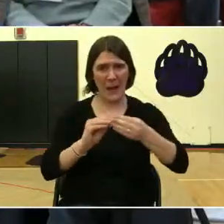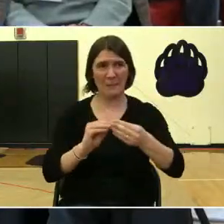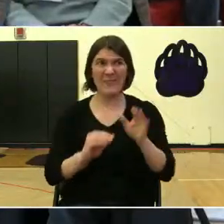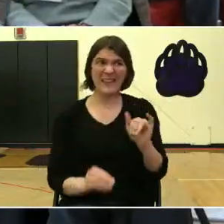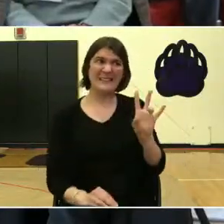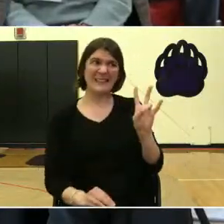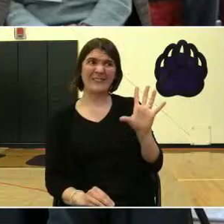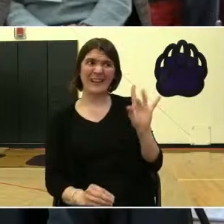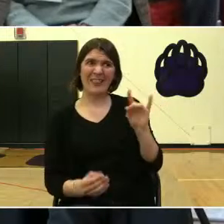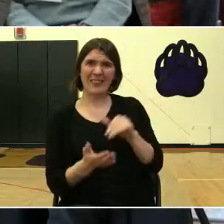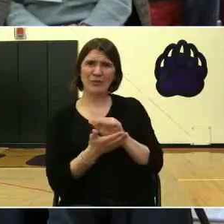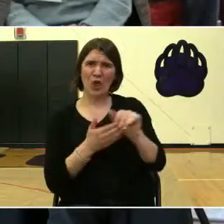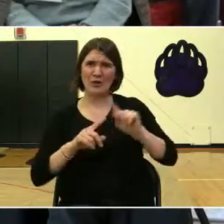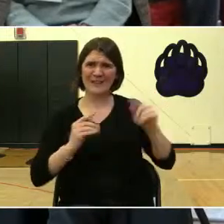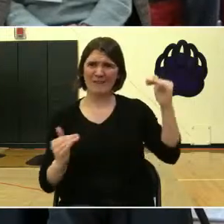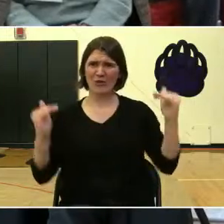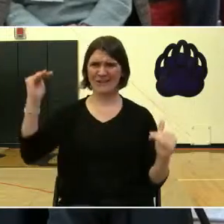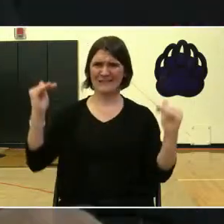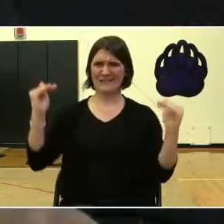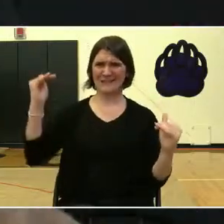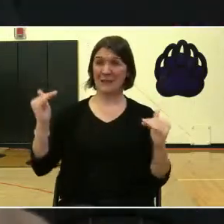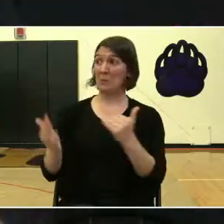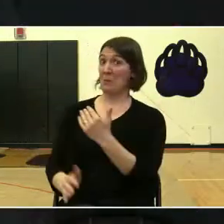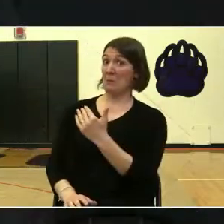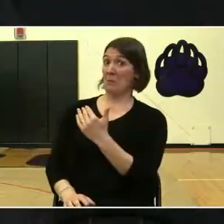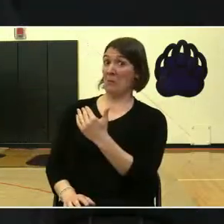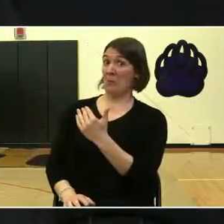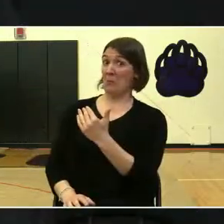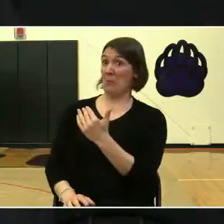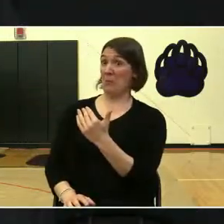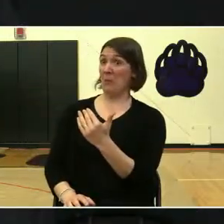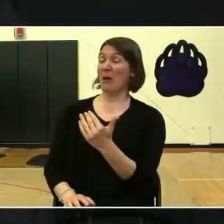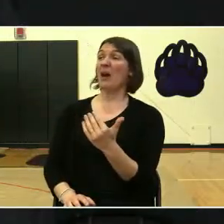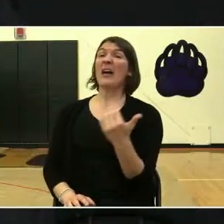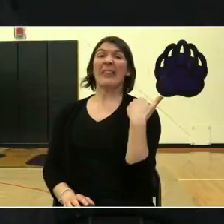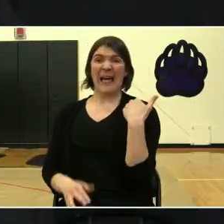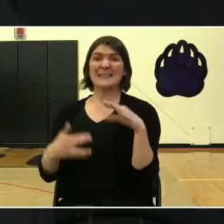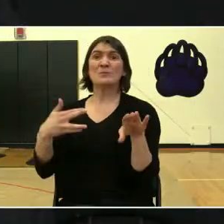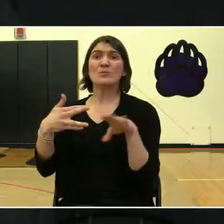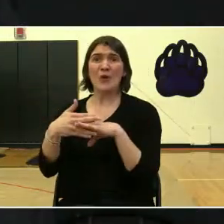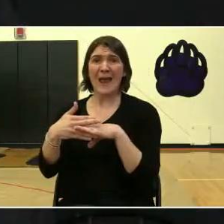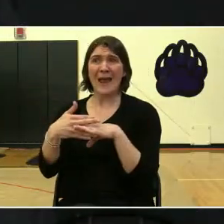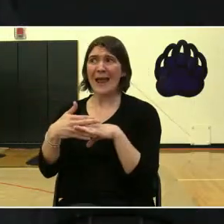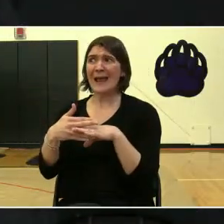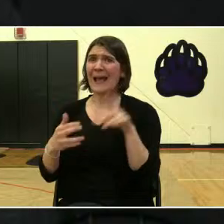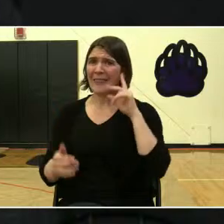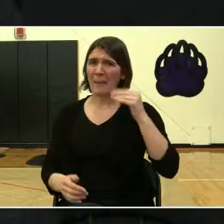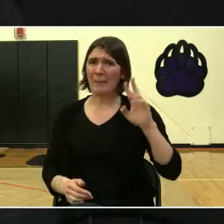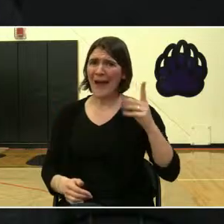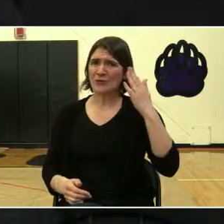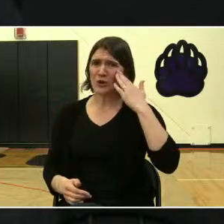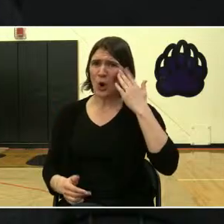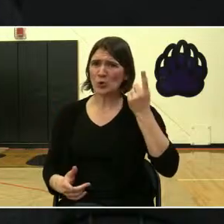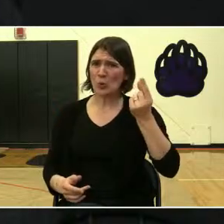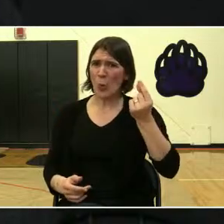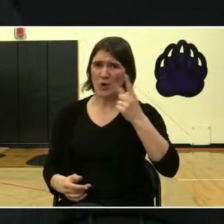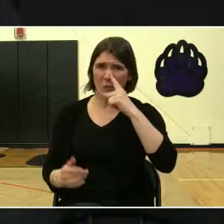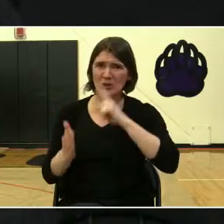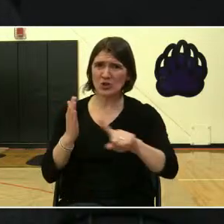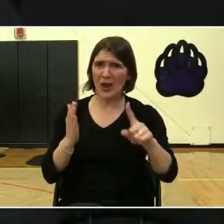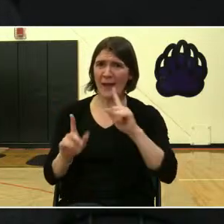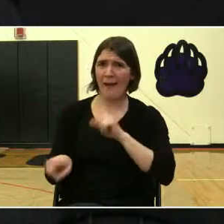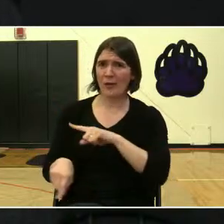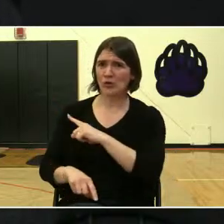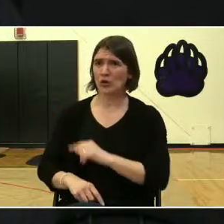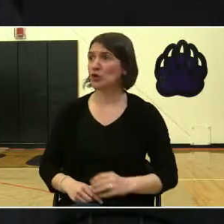$758,000 difference I think that question arose at the last recess I believe Mr Morin knows the answer or somebody else may be able